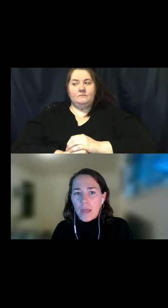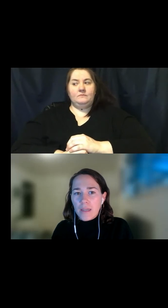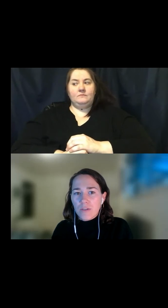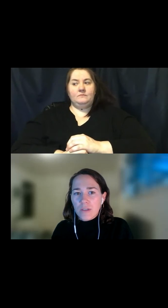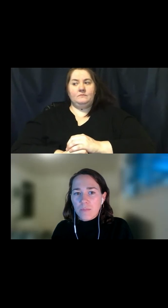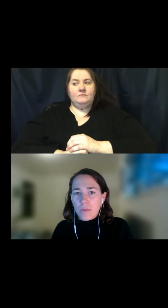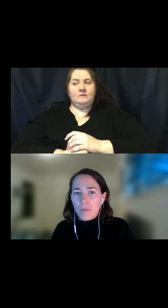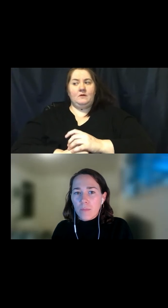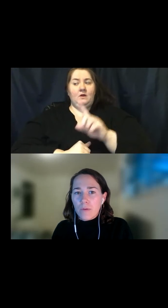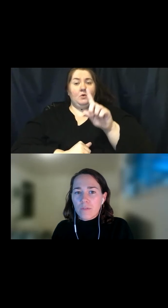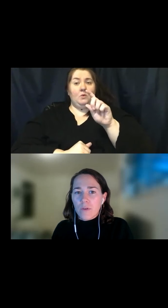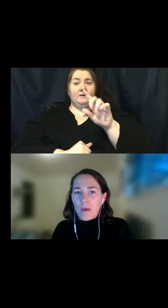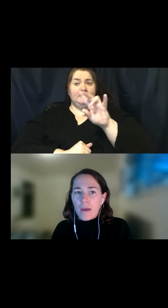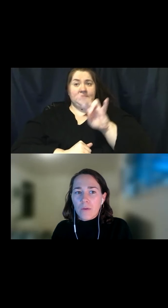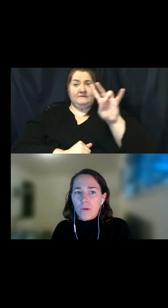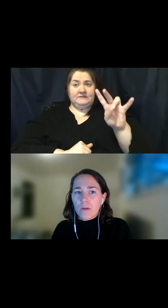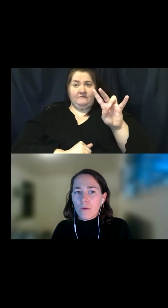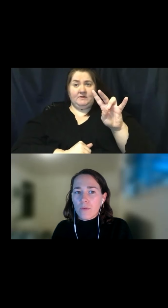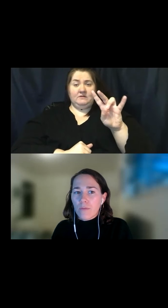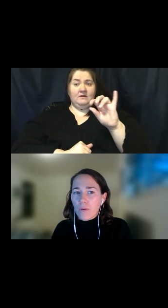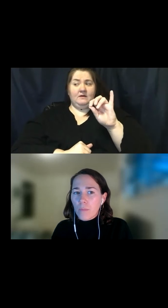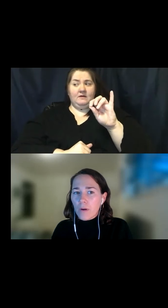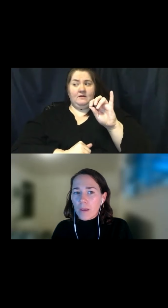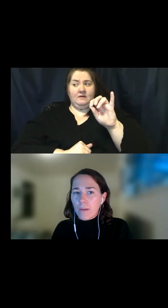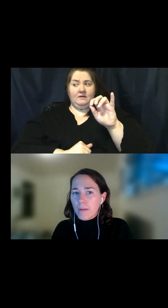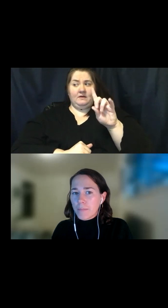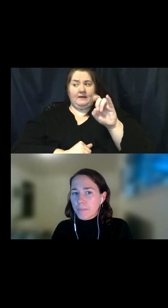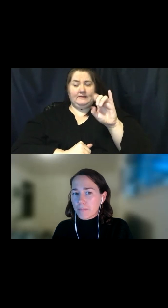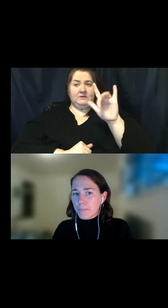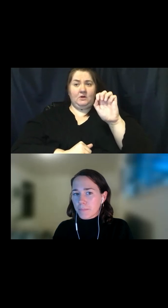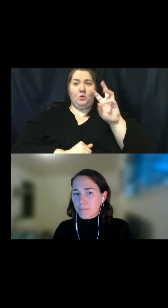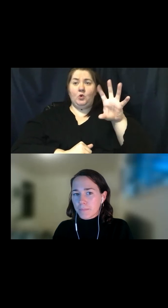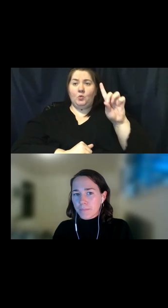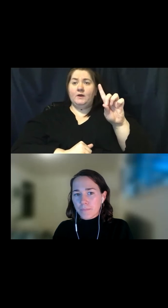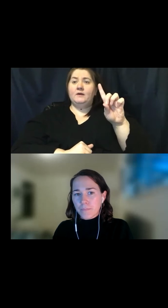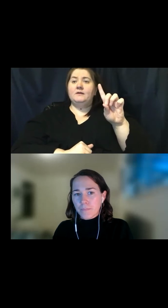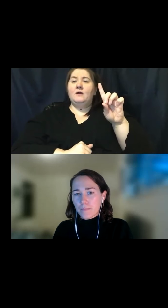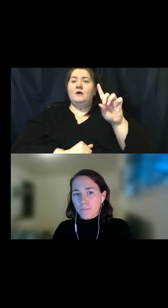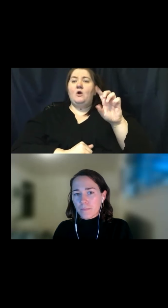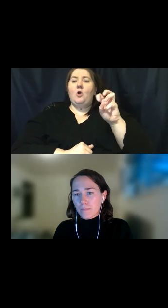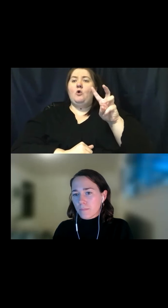will any trees be removed from the Idlewood Overflow Parking Lot?